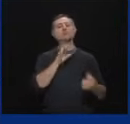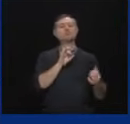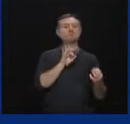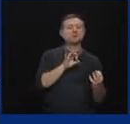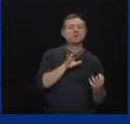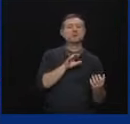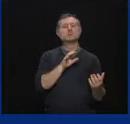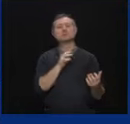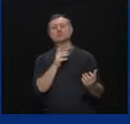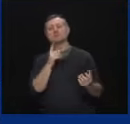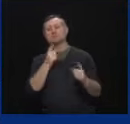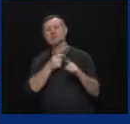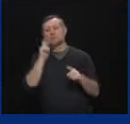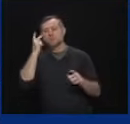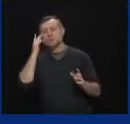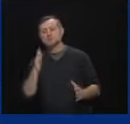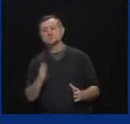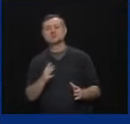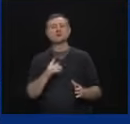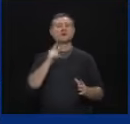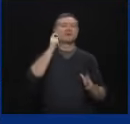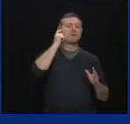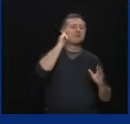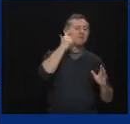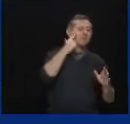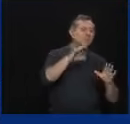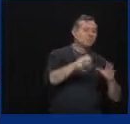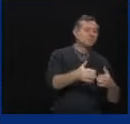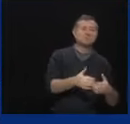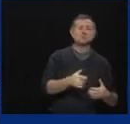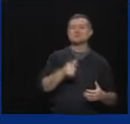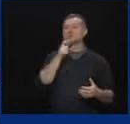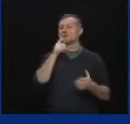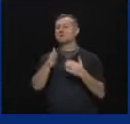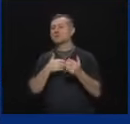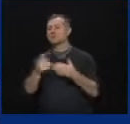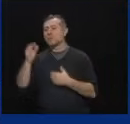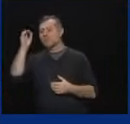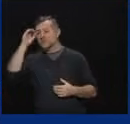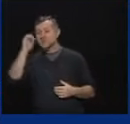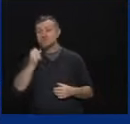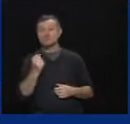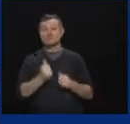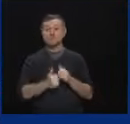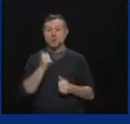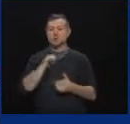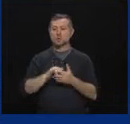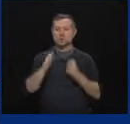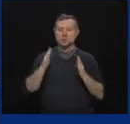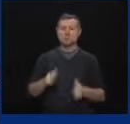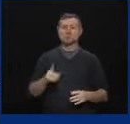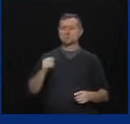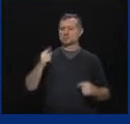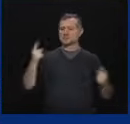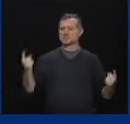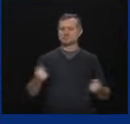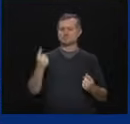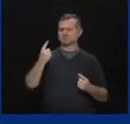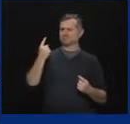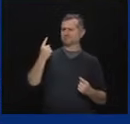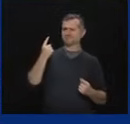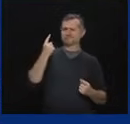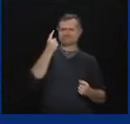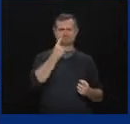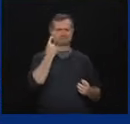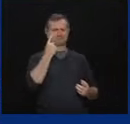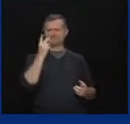our good government groups, and everybody else who has an opinion on this. Because most New Yorkers question why you'd have elected officials picking the